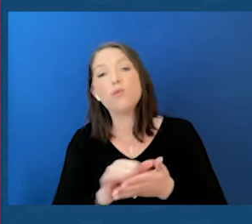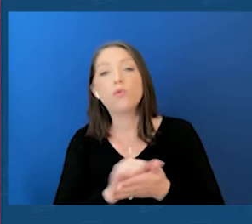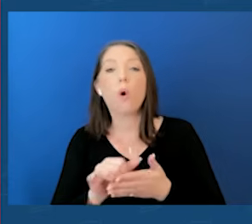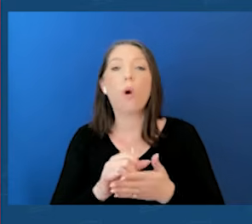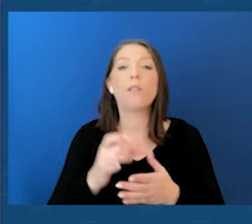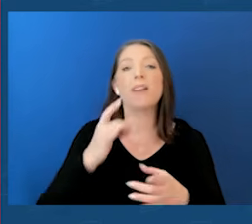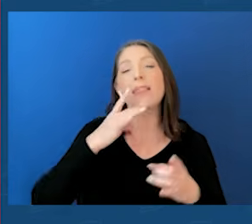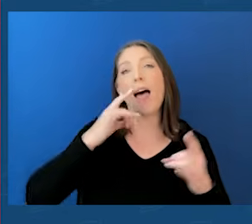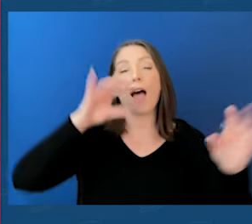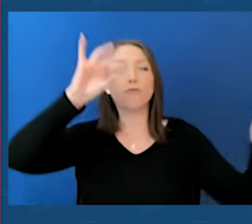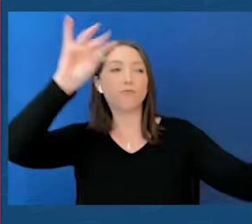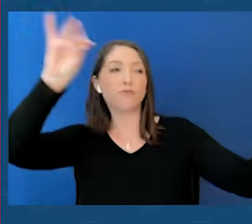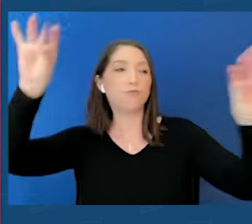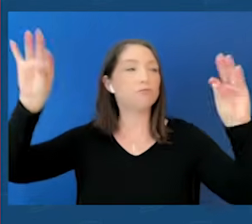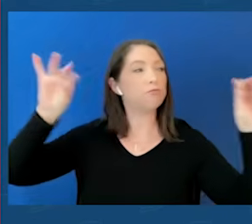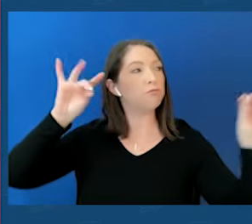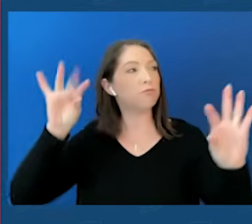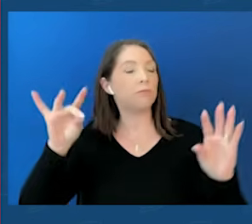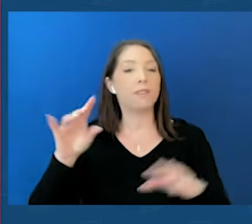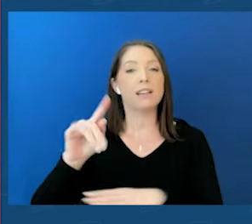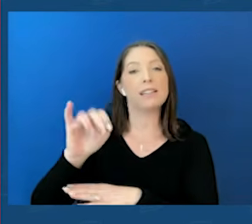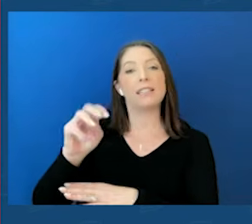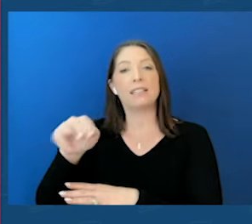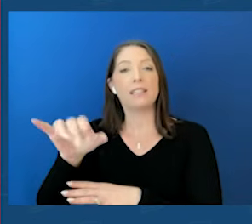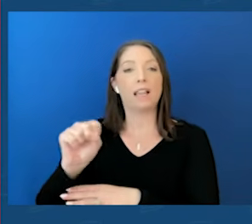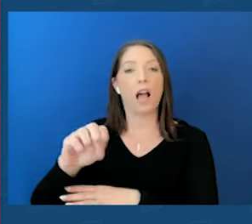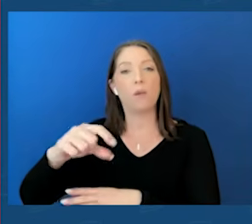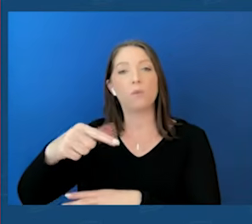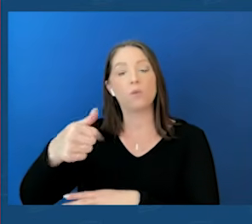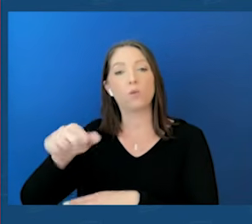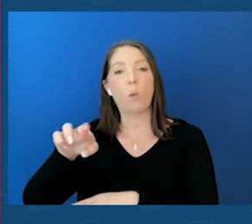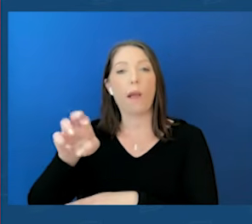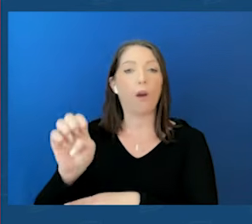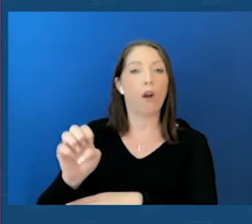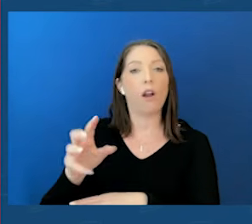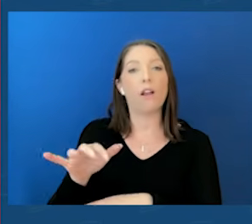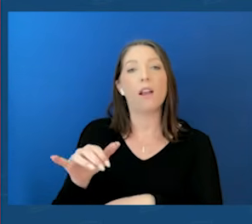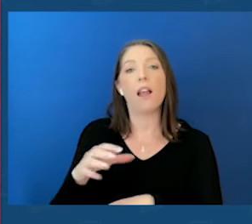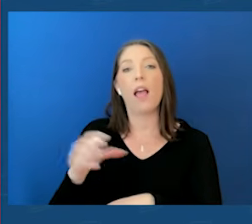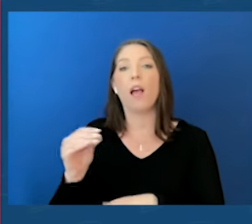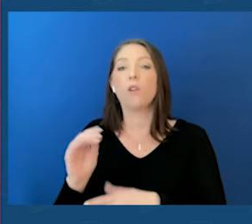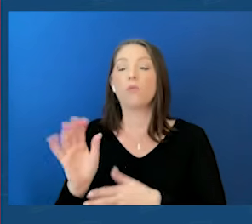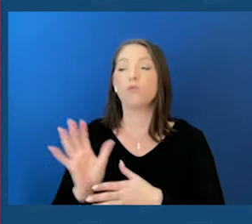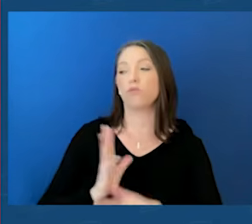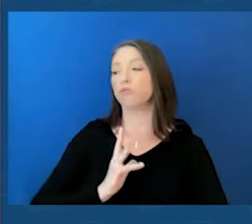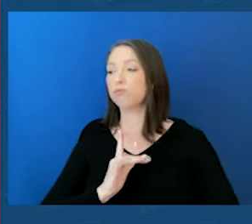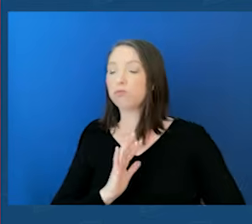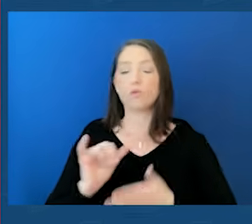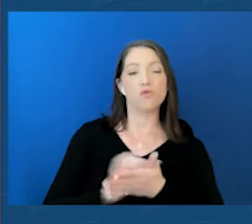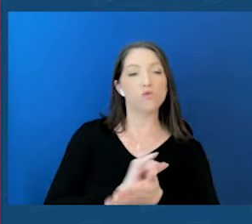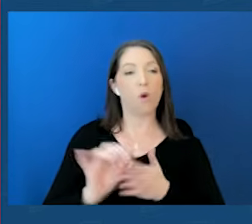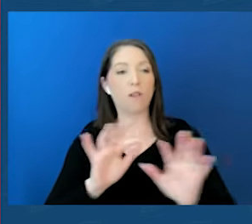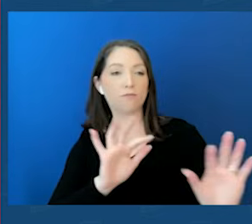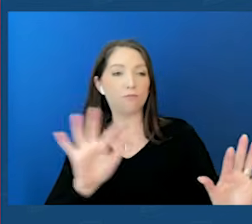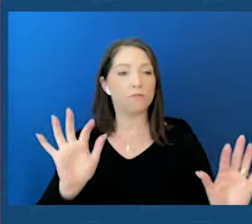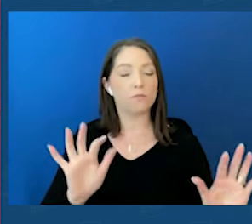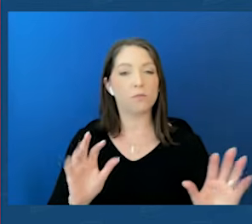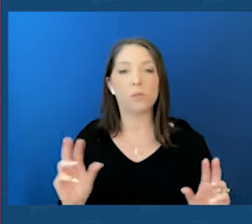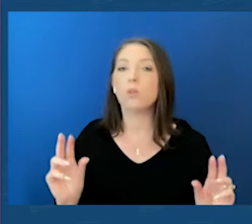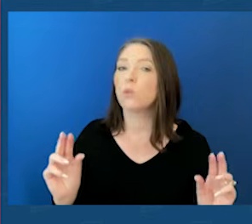lights and Times Square, and that's so savvy and sophisticated. It took